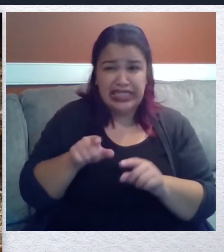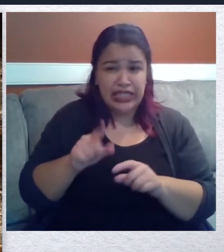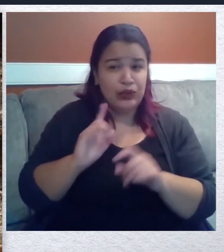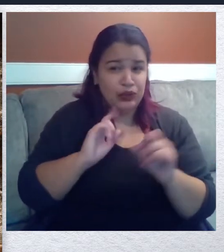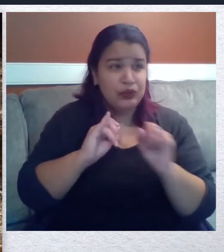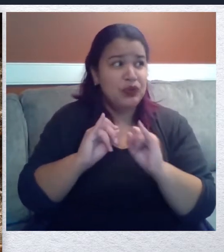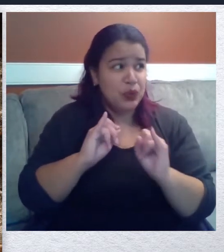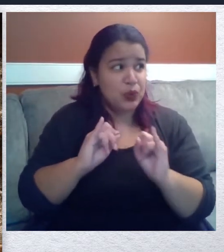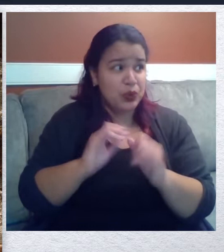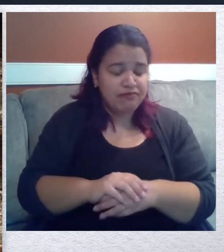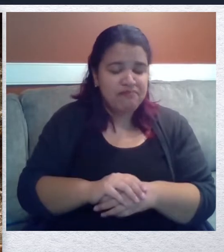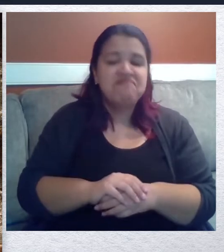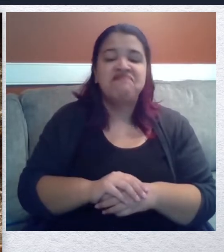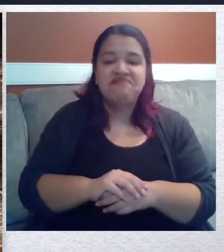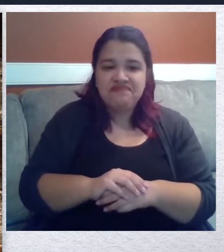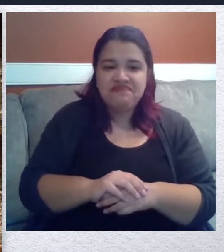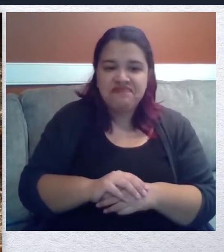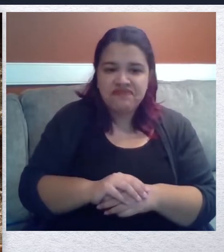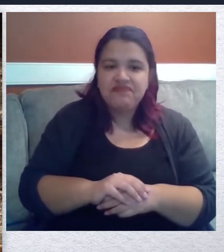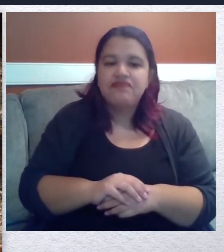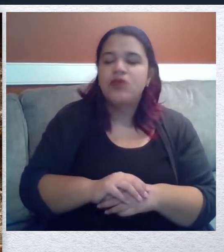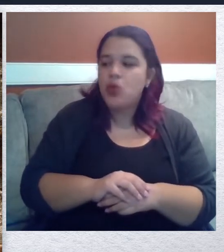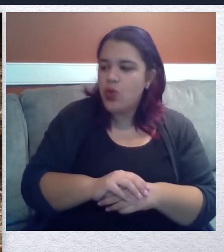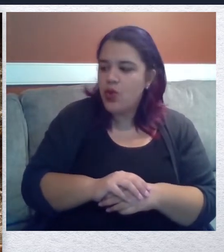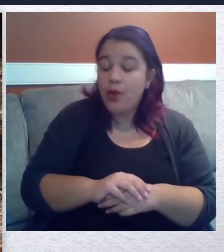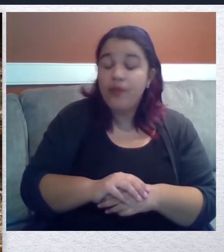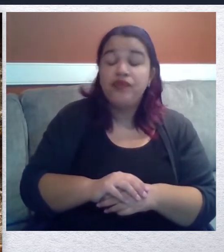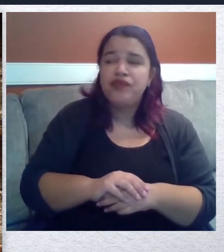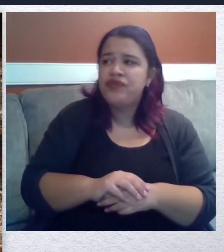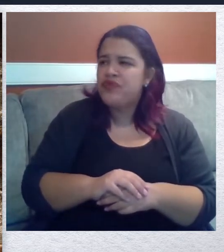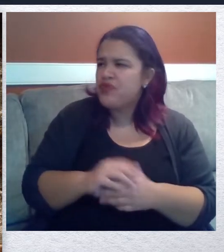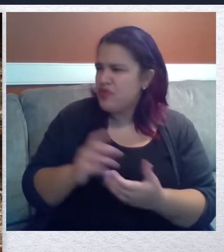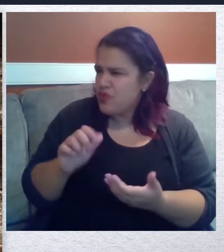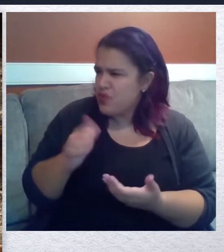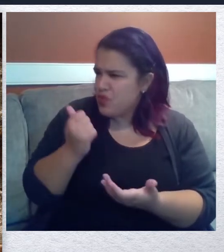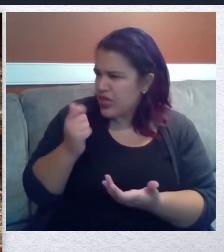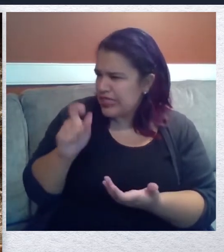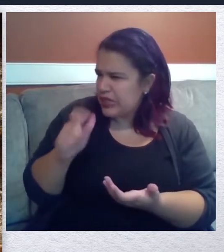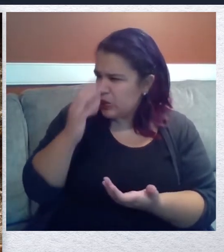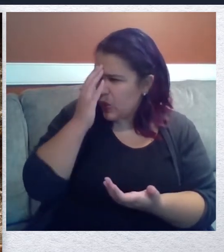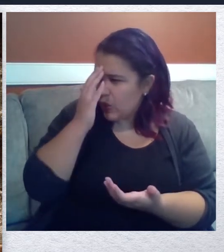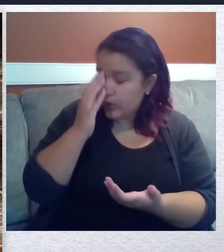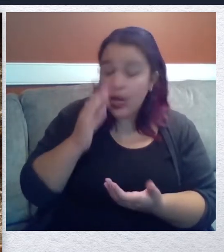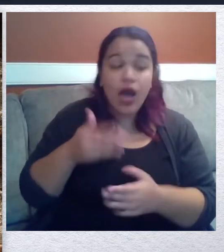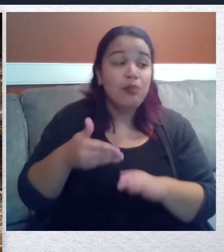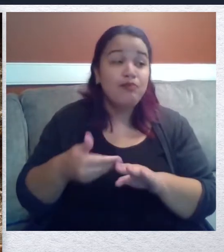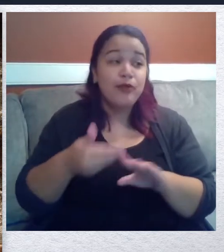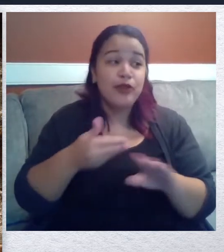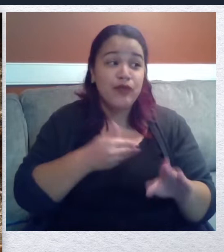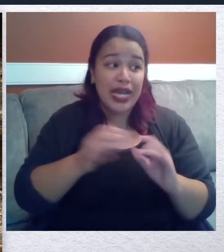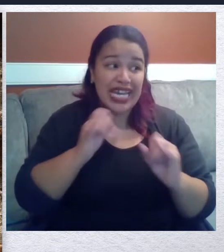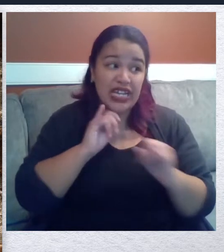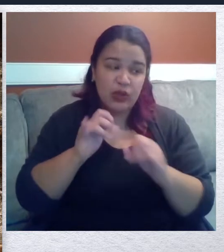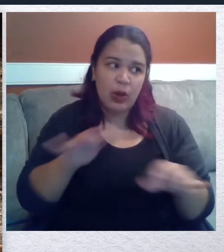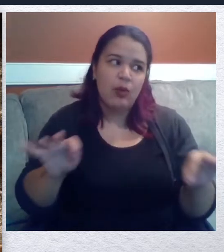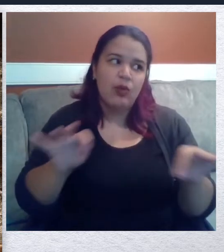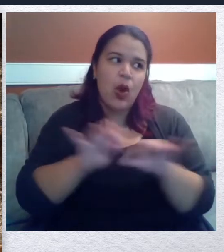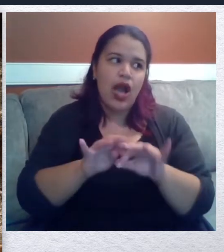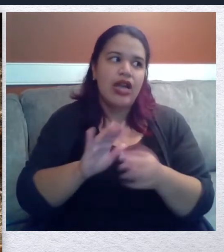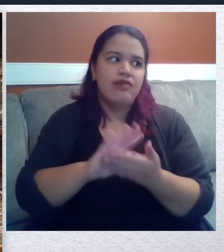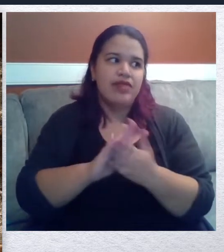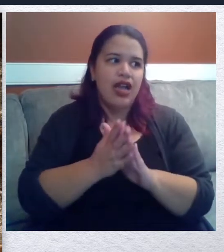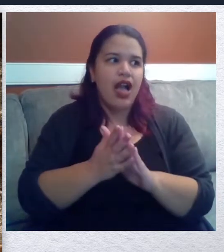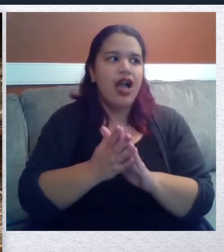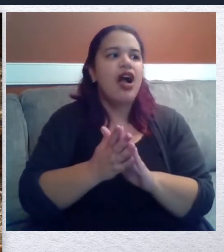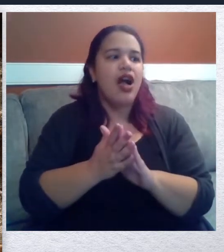become familiar with the platform you will be using before the interview. The resource guide has a tutorial that covers more